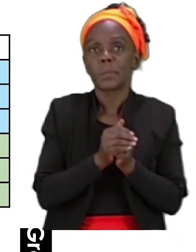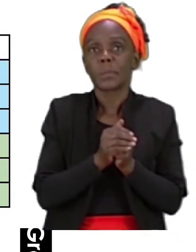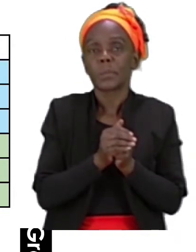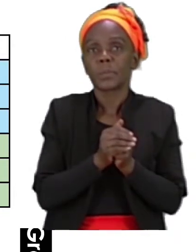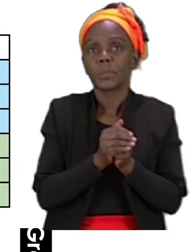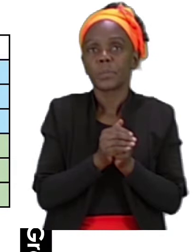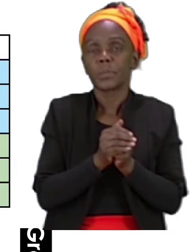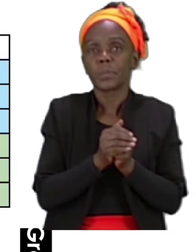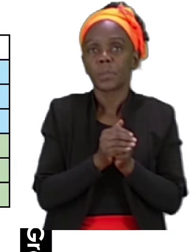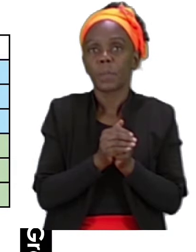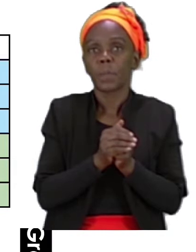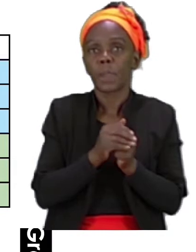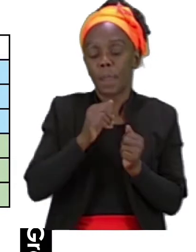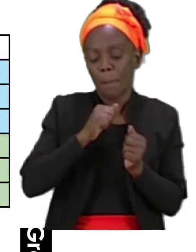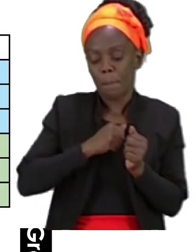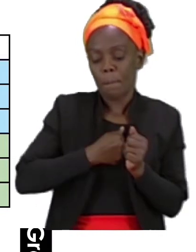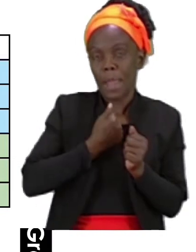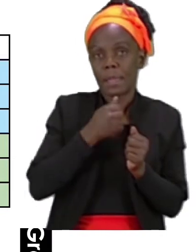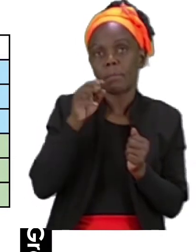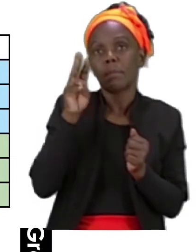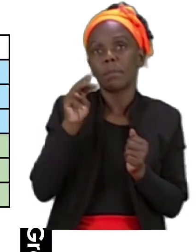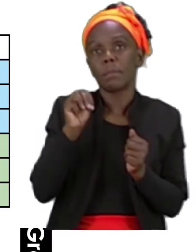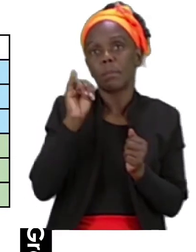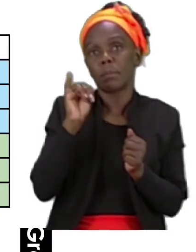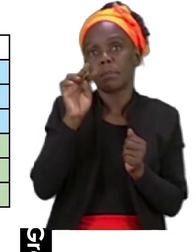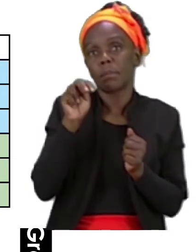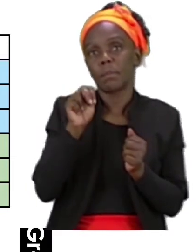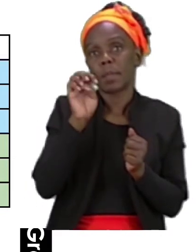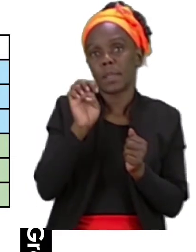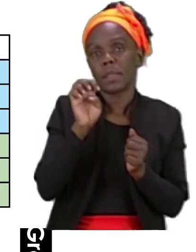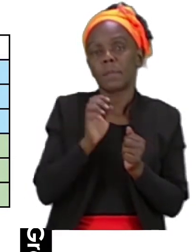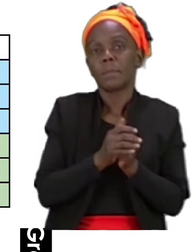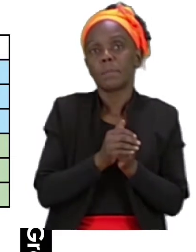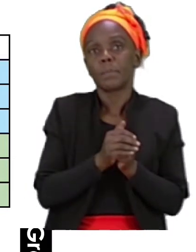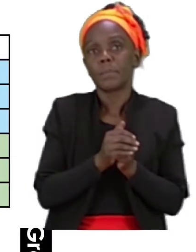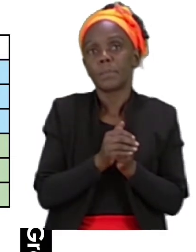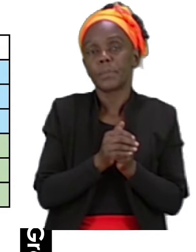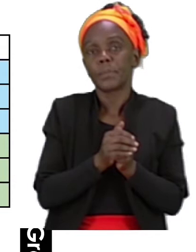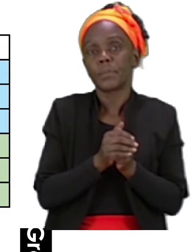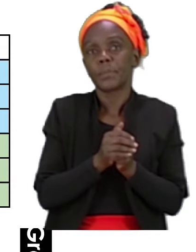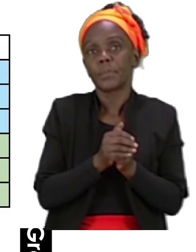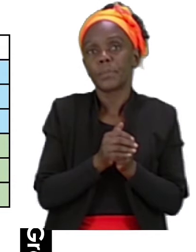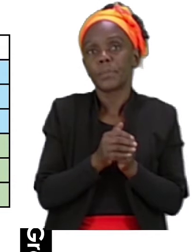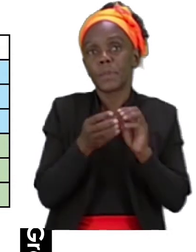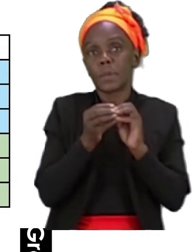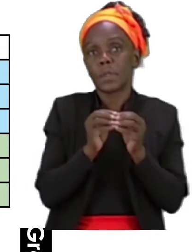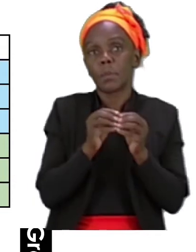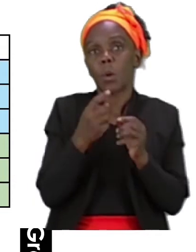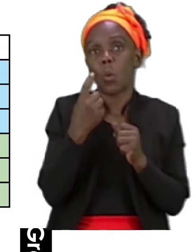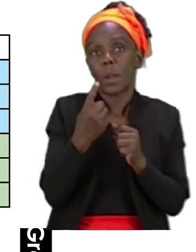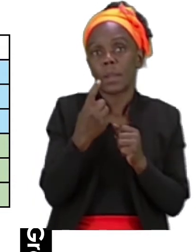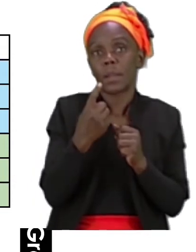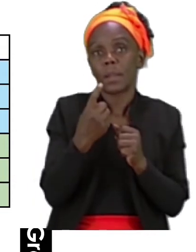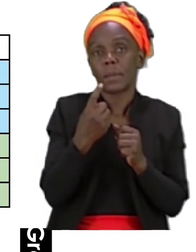which is mine. Let's now move to the next one. Number 1 says, let's